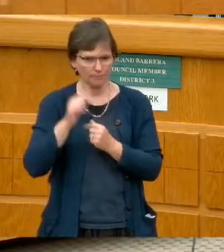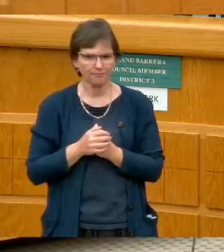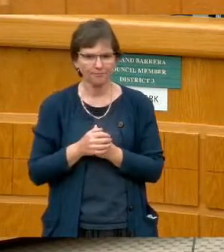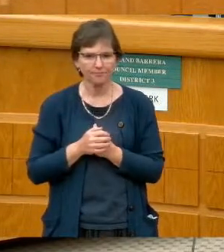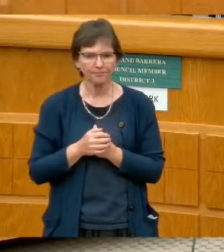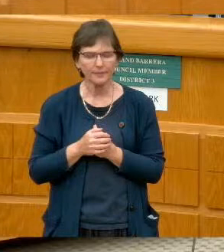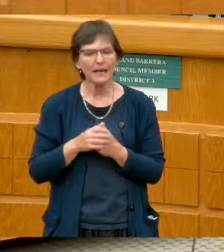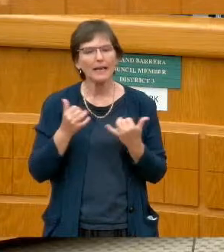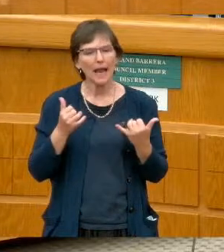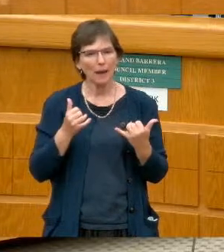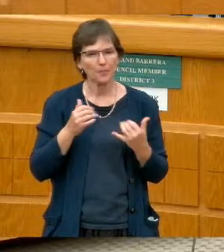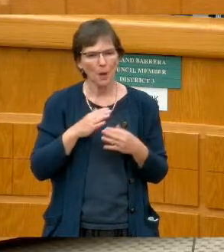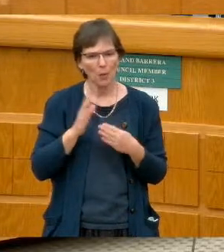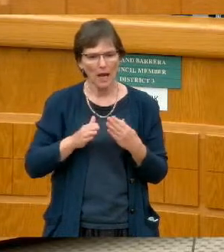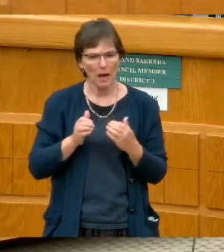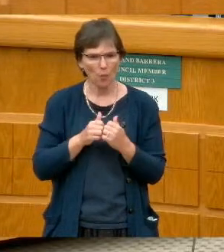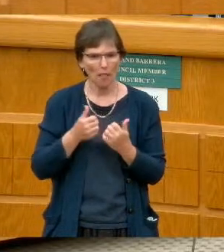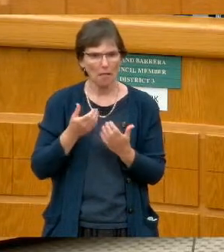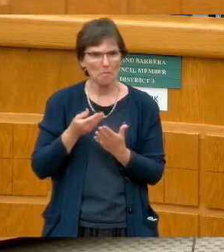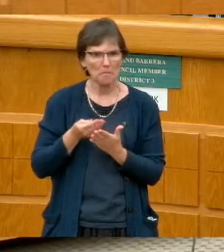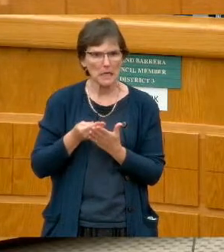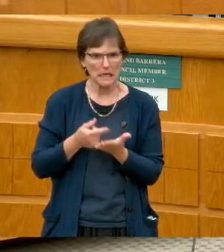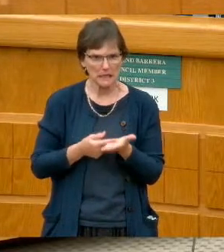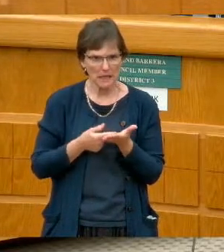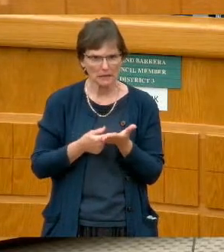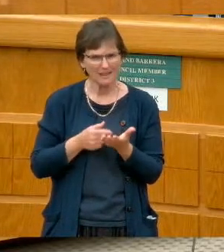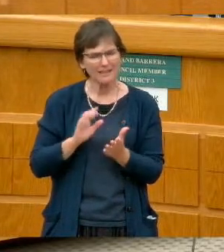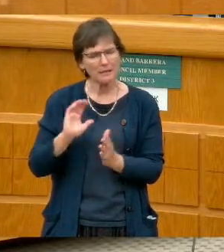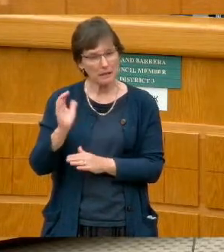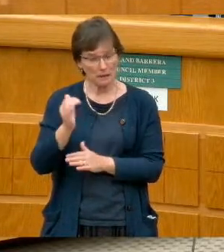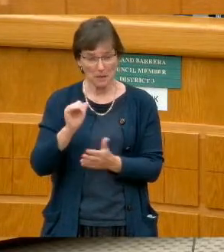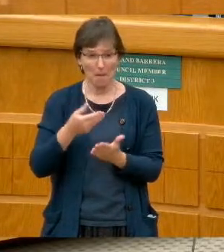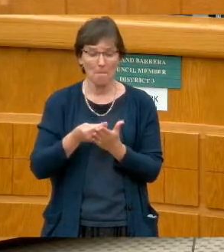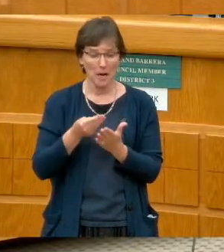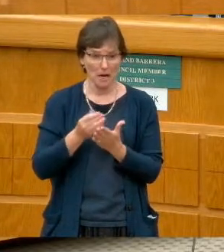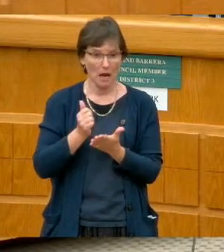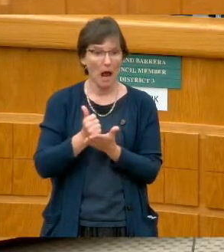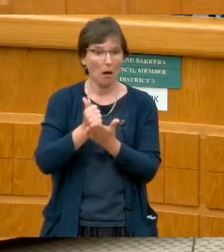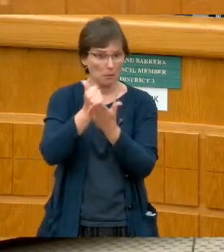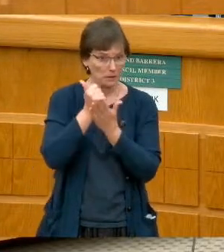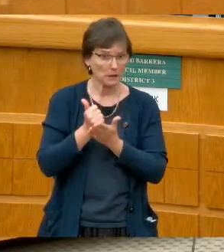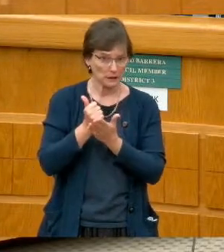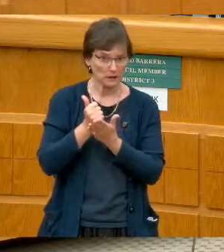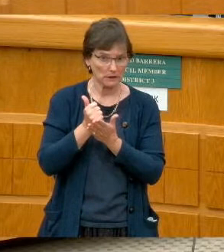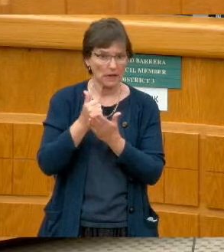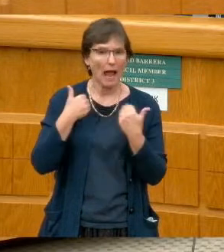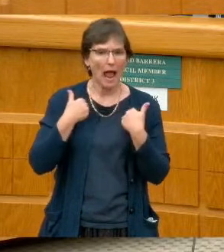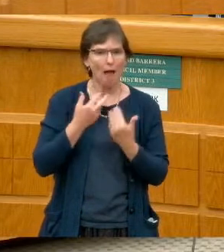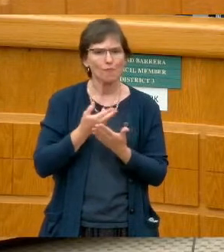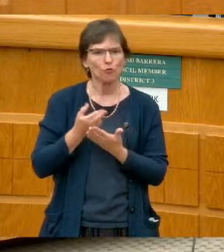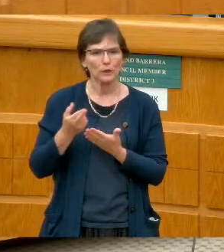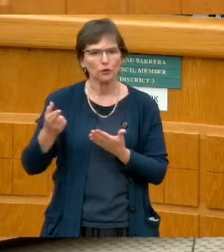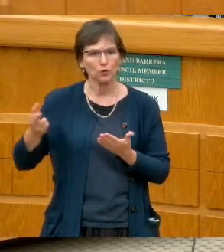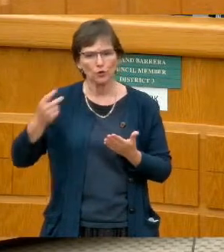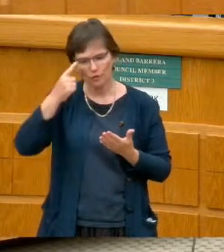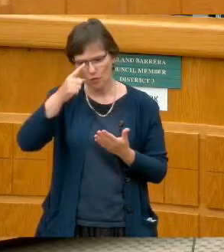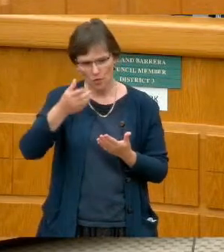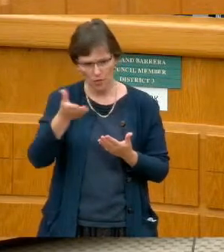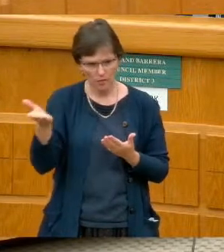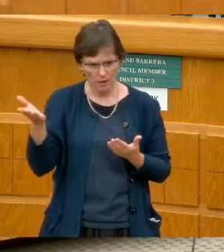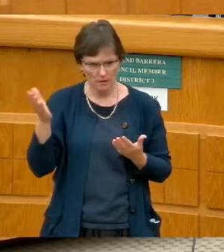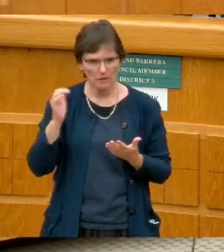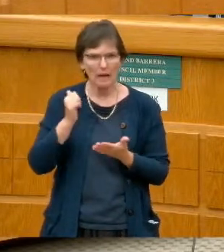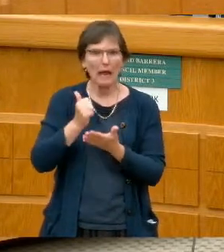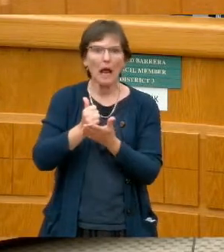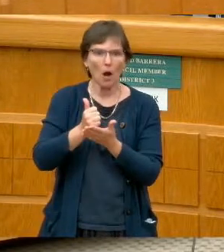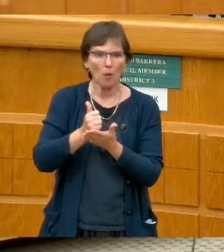Now, I'd like to just end with talking about money, because it seems that money does help us provide the